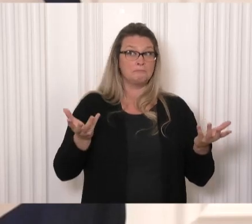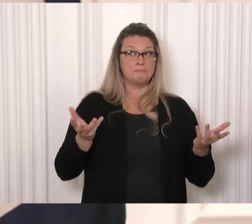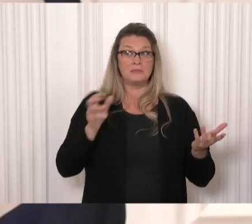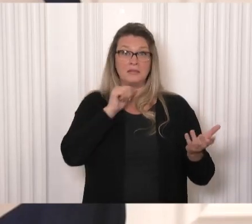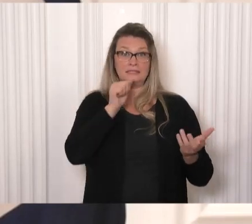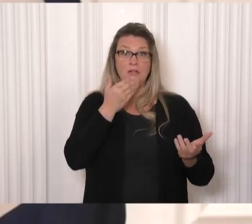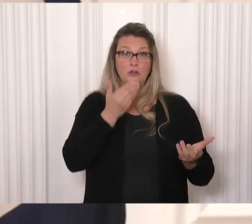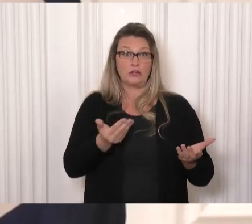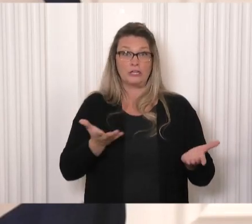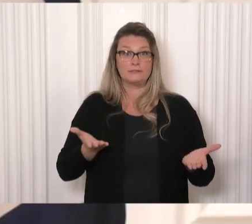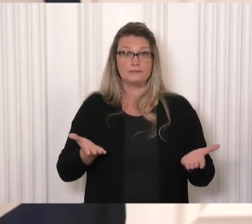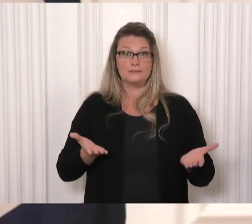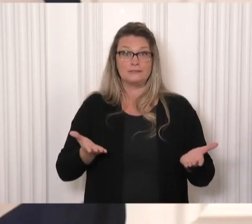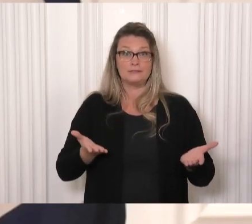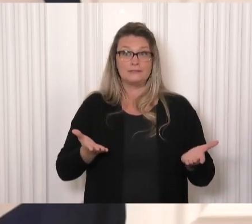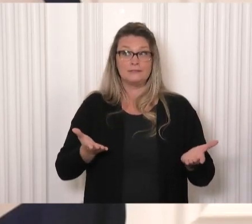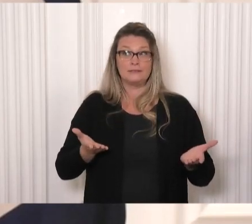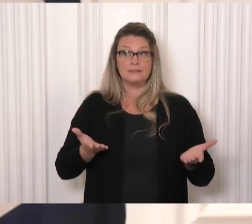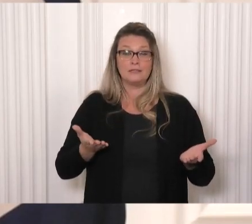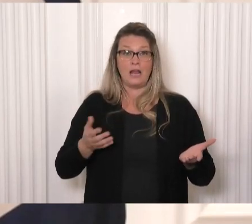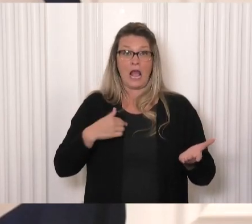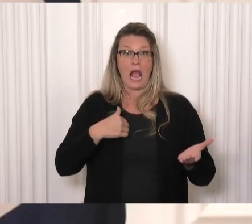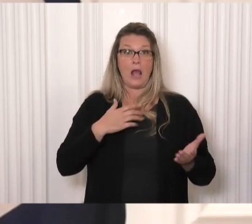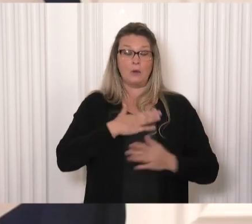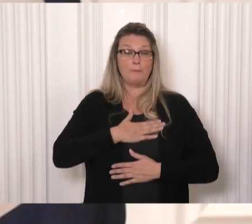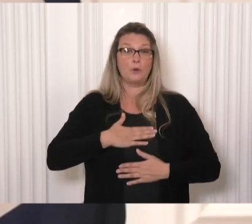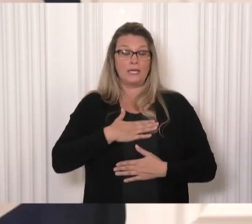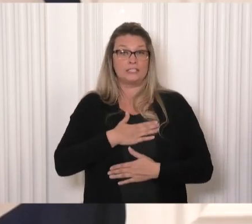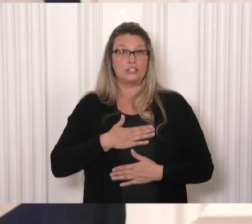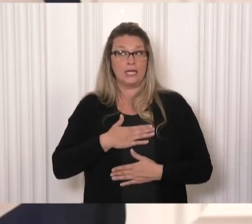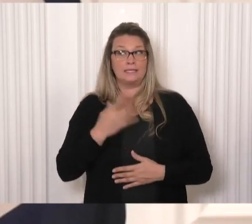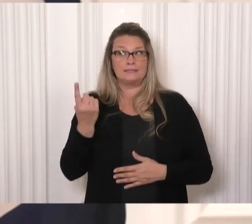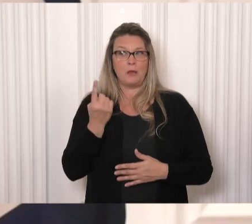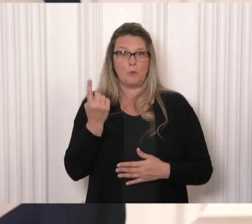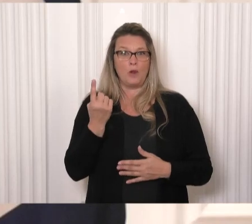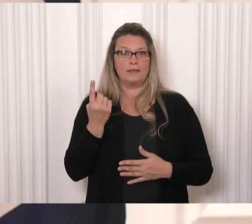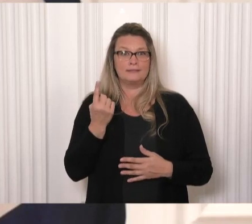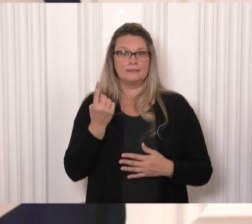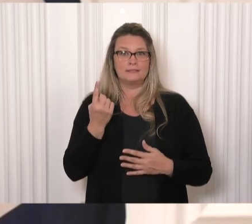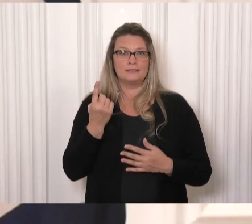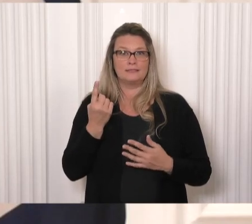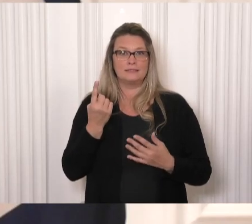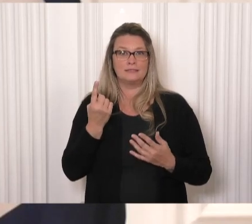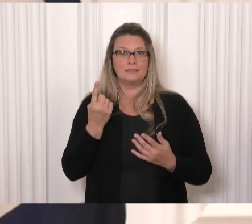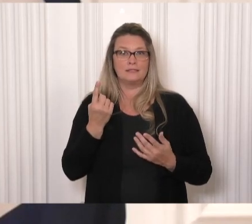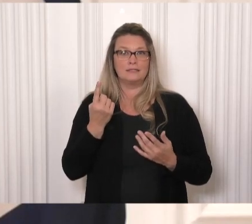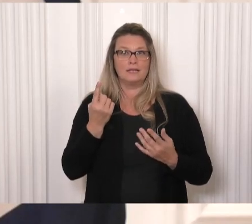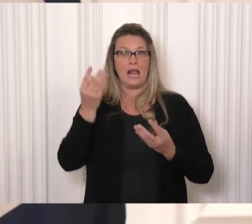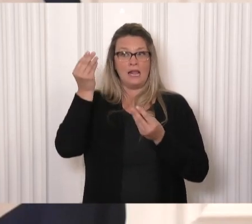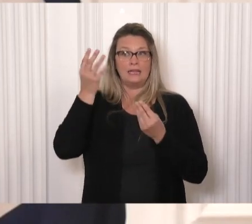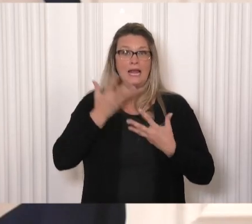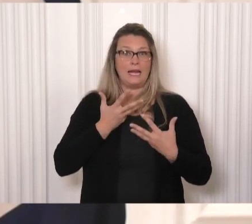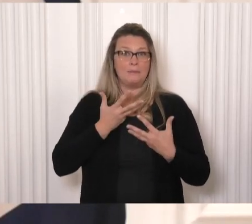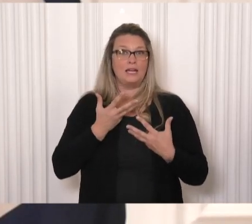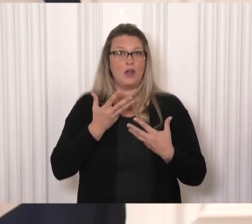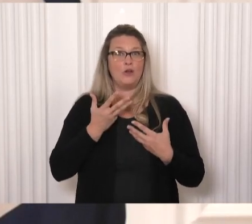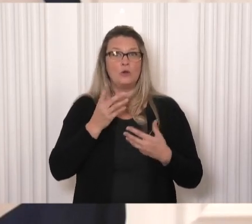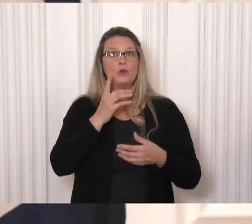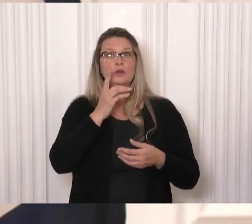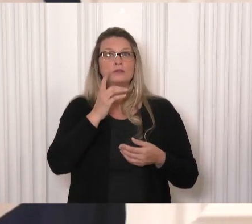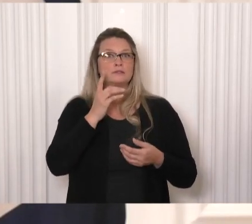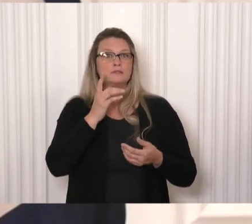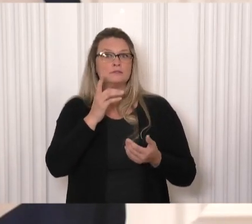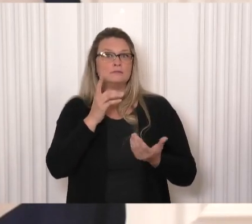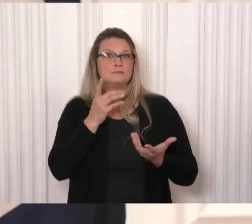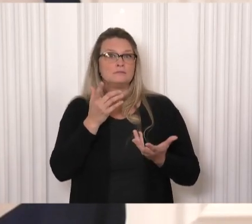And I would really appreciate someone, you know, telling us who that would be. Maybe we could, you know,